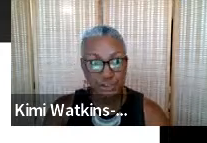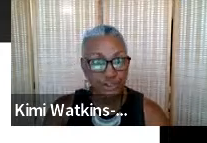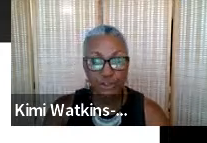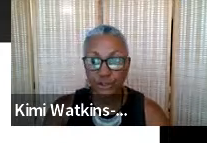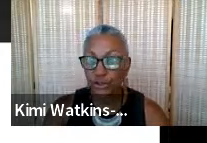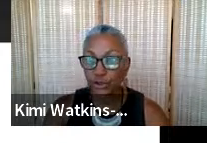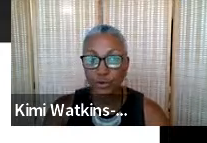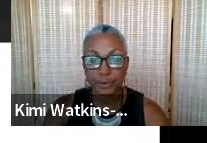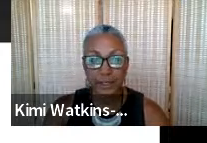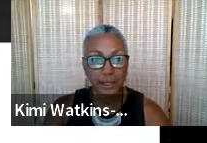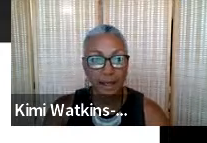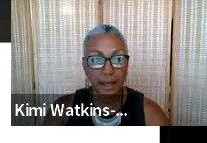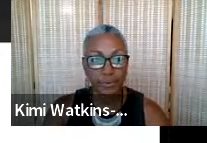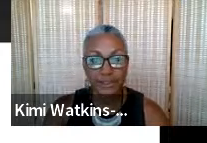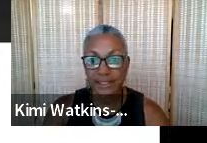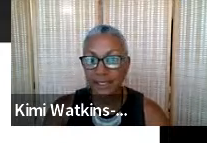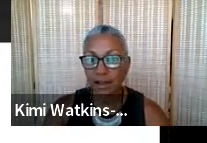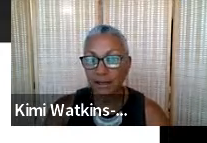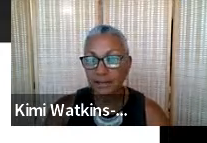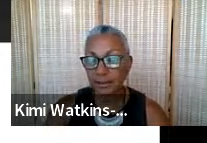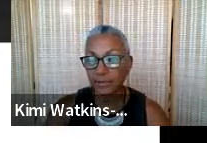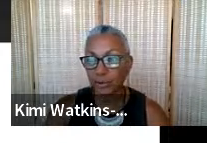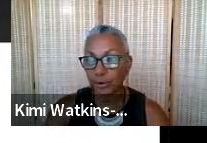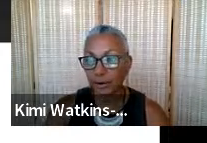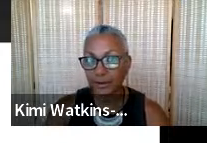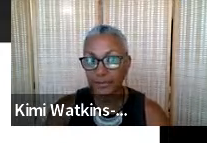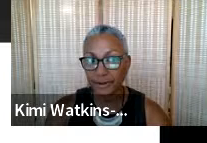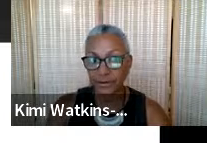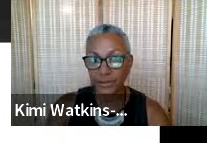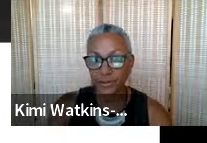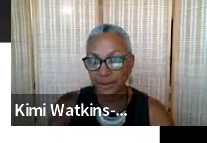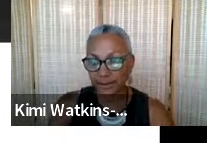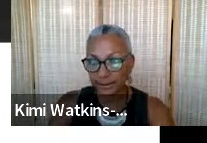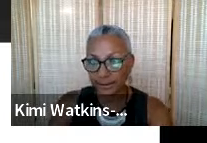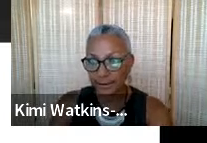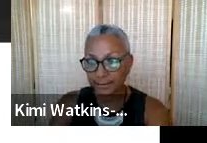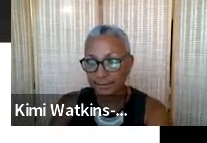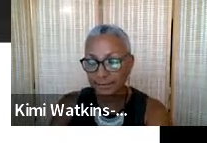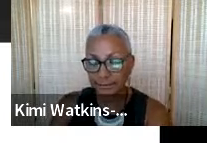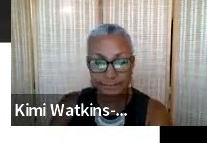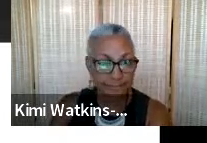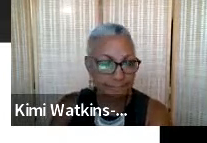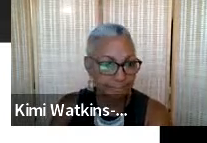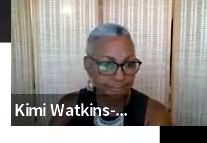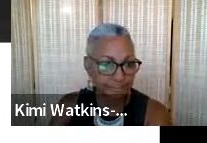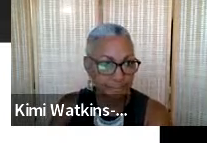Community Church who will be presenting on some of the work that they're doing.